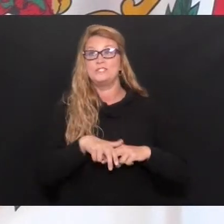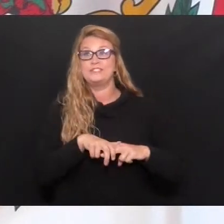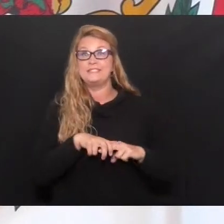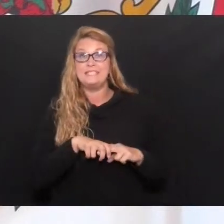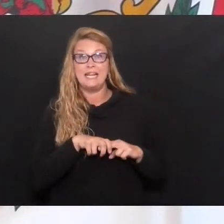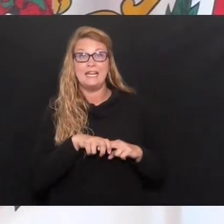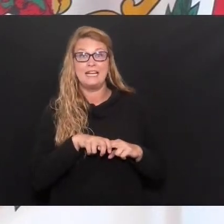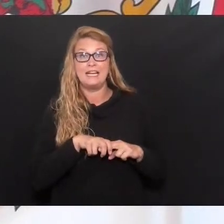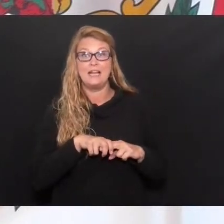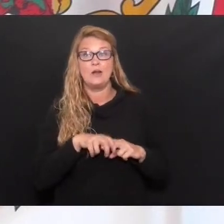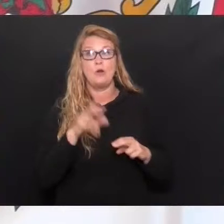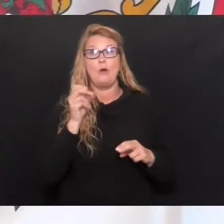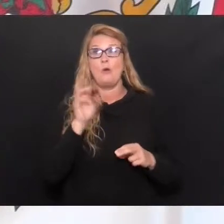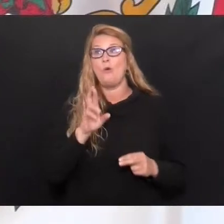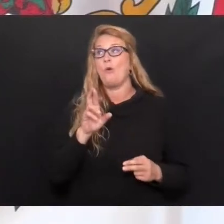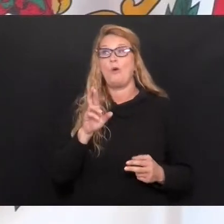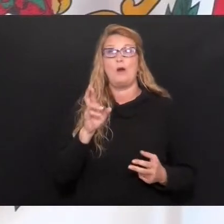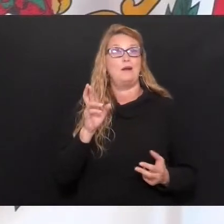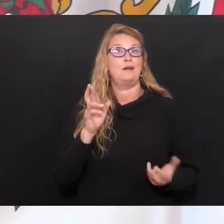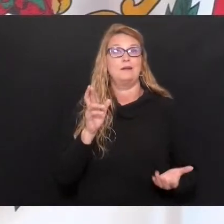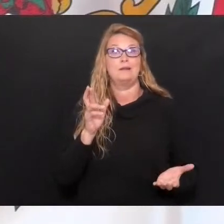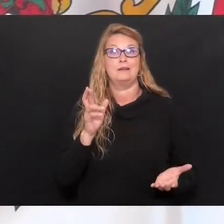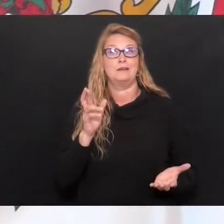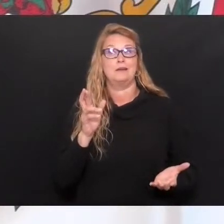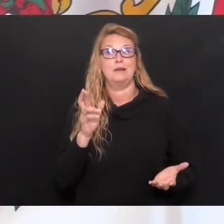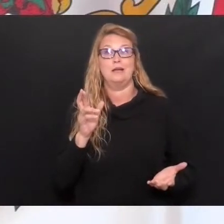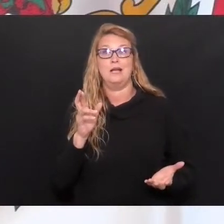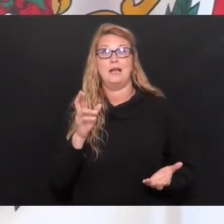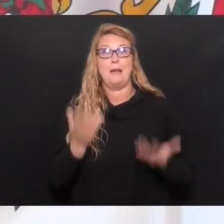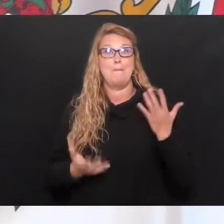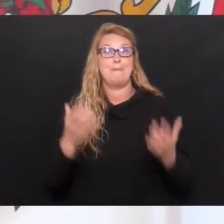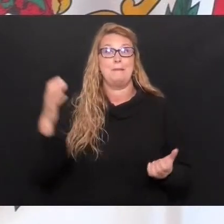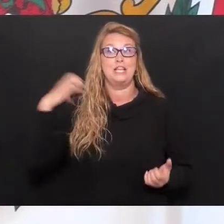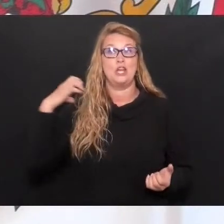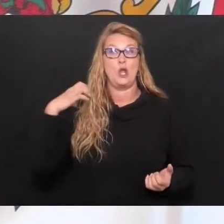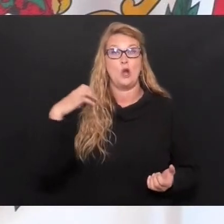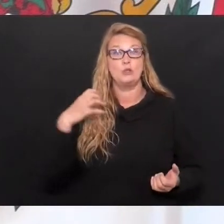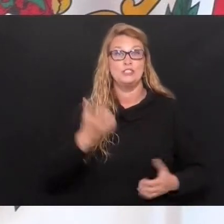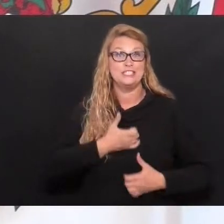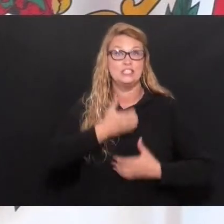or maybe even the coach, if even is up yelling out,